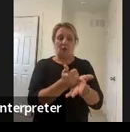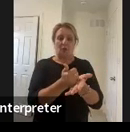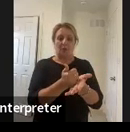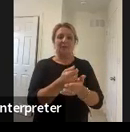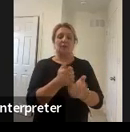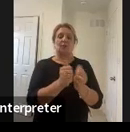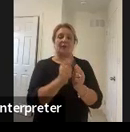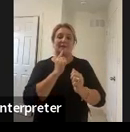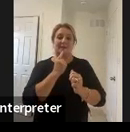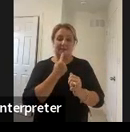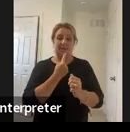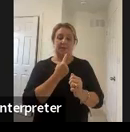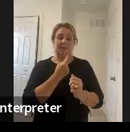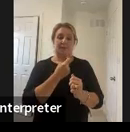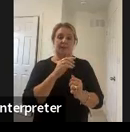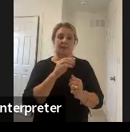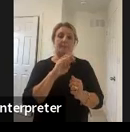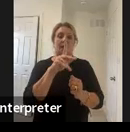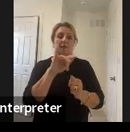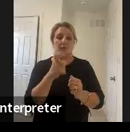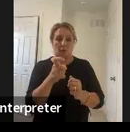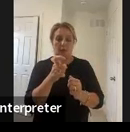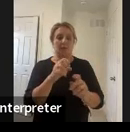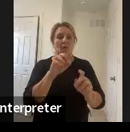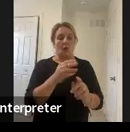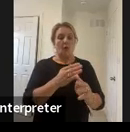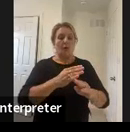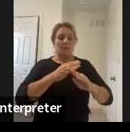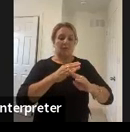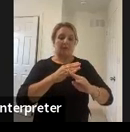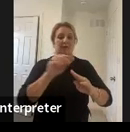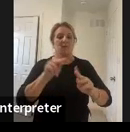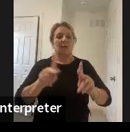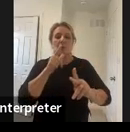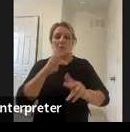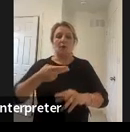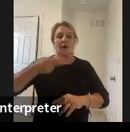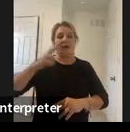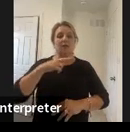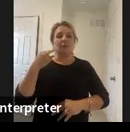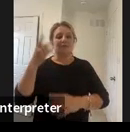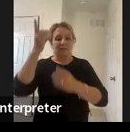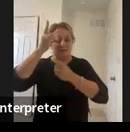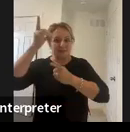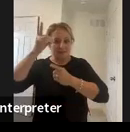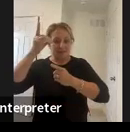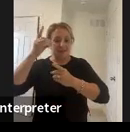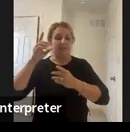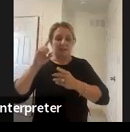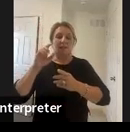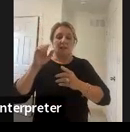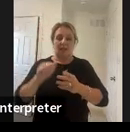of monkeypox or to prevent severe cases for people who are at high risk for severe disease. And it's currently under a CDC